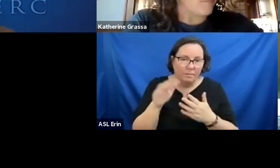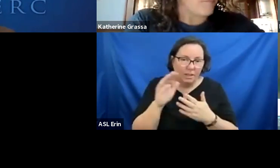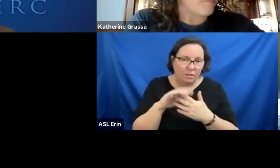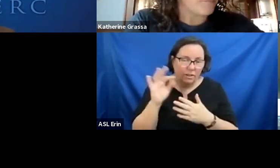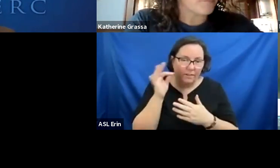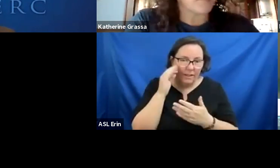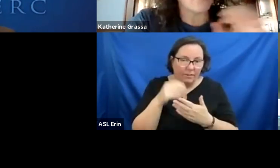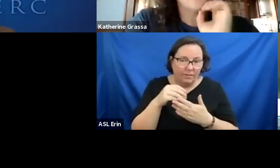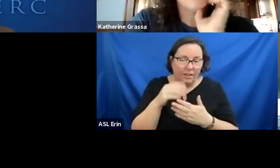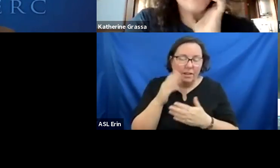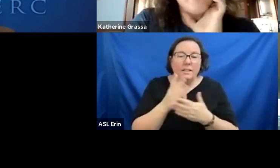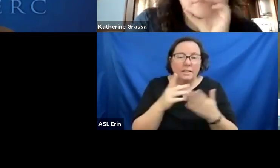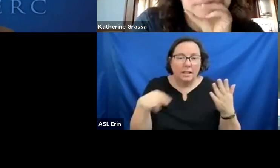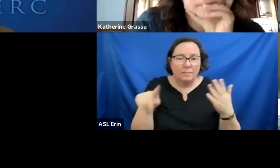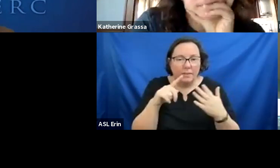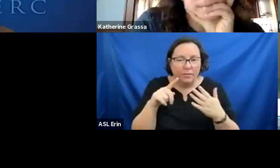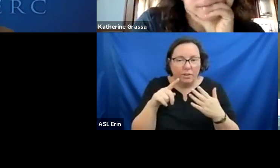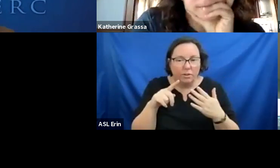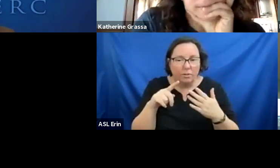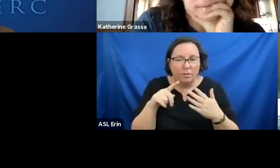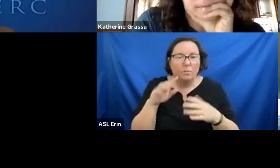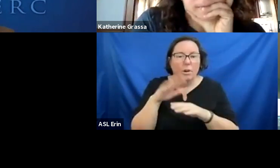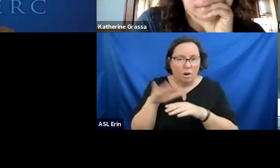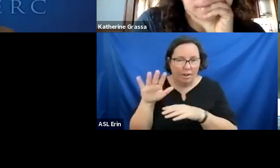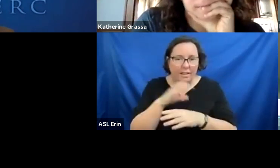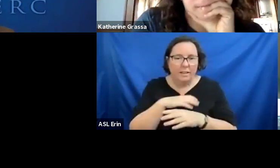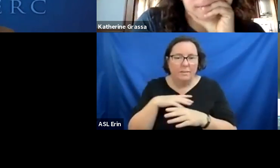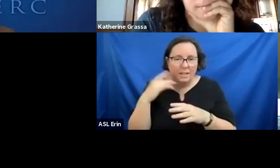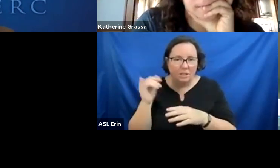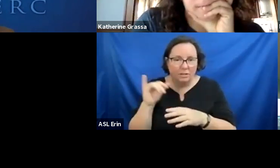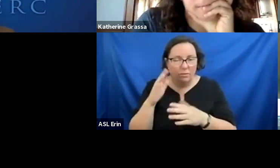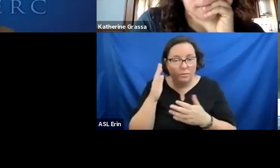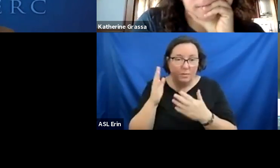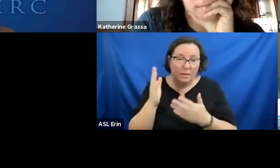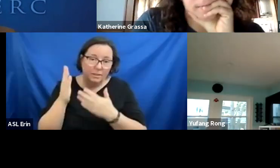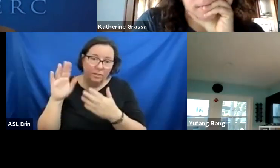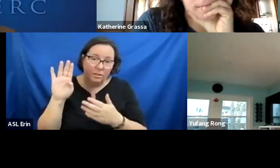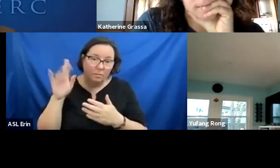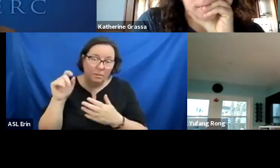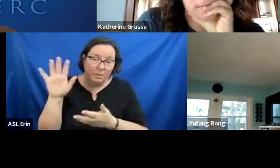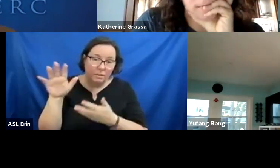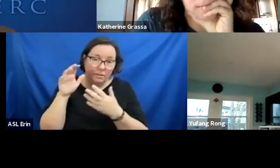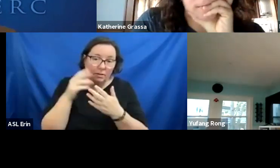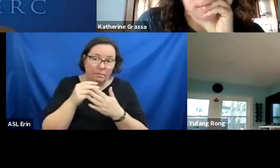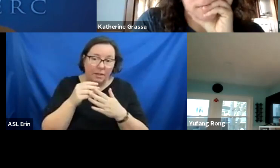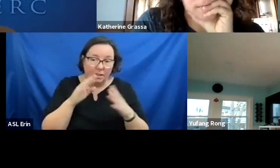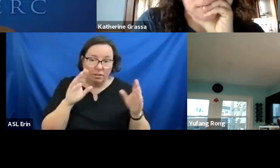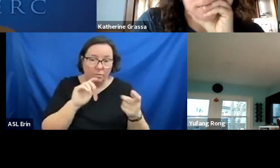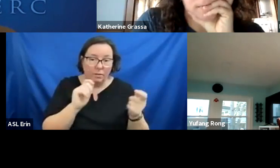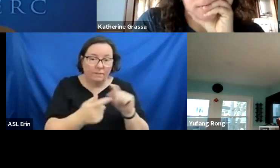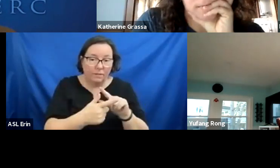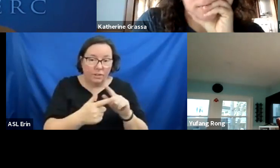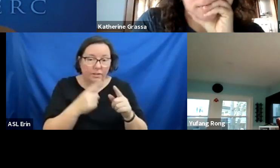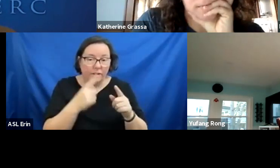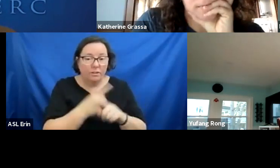fund. Some of you are sitting in that committee too. Perhaps we can suggest that BPS use part of fund to convert a